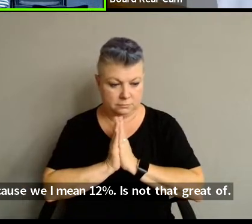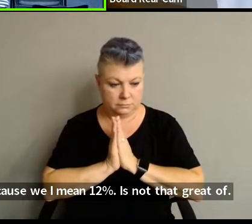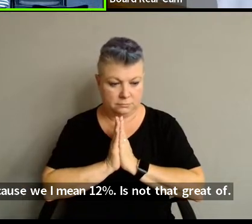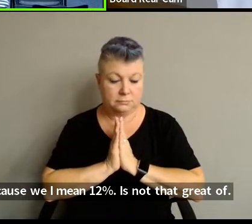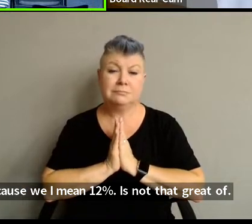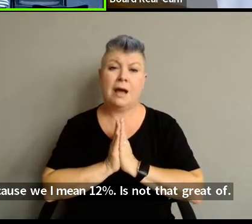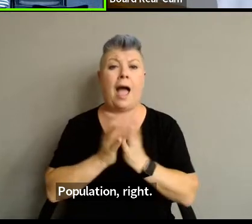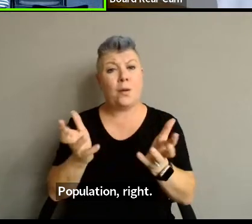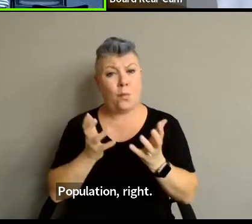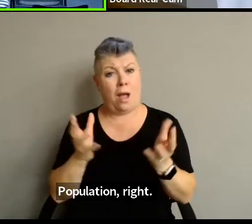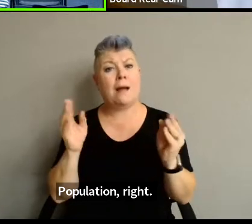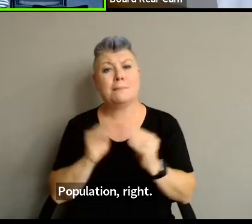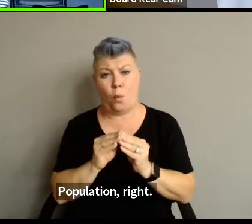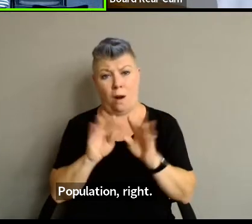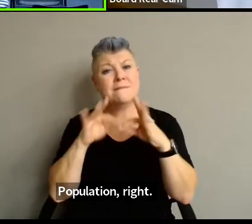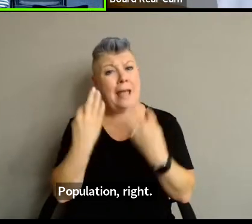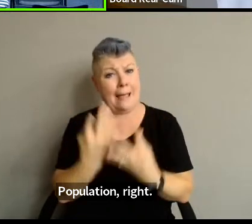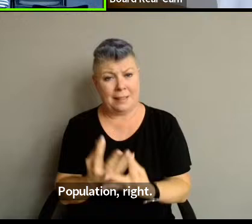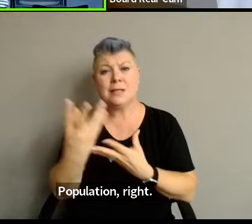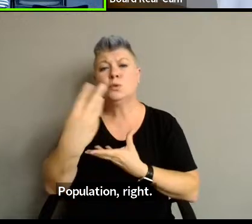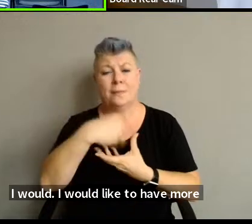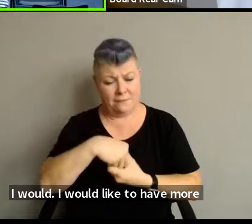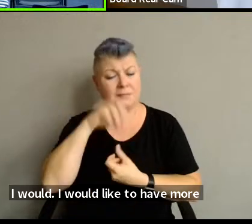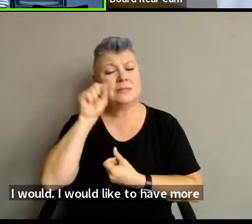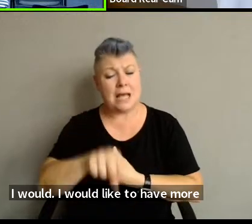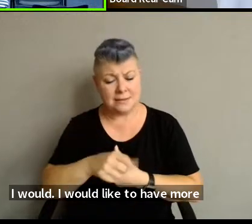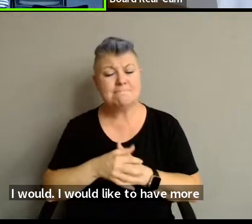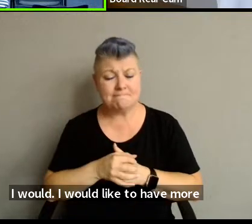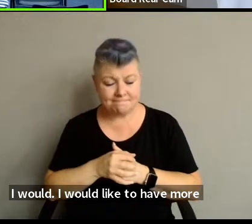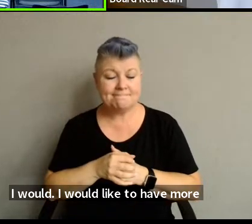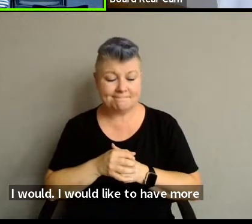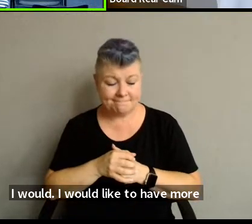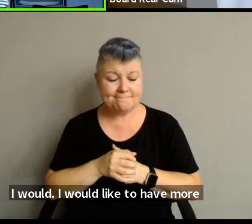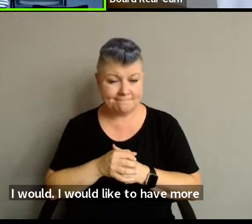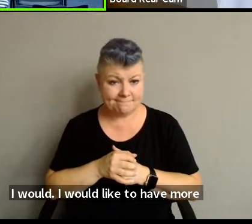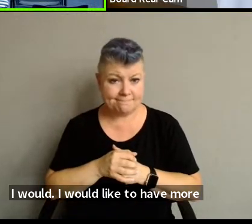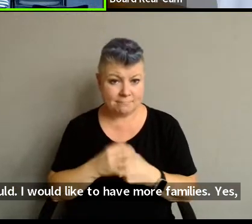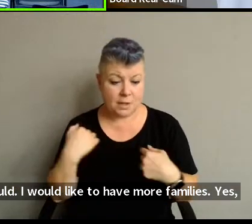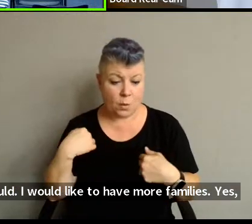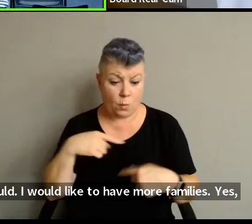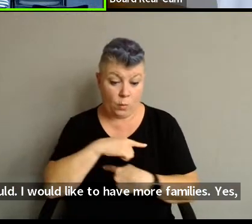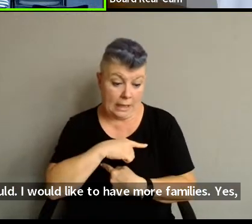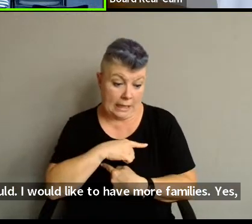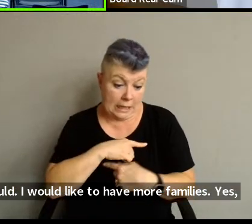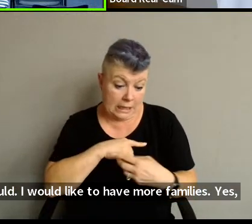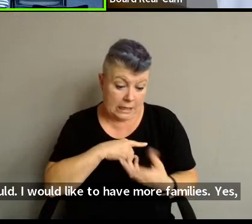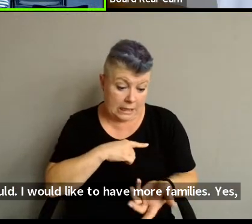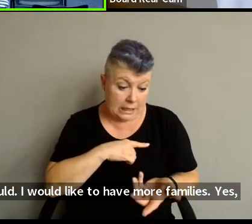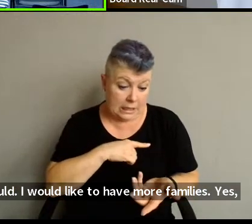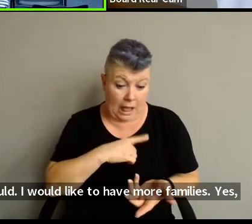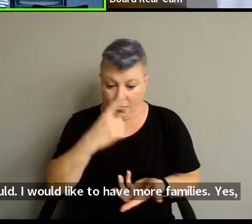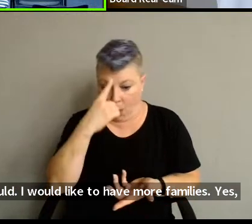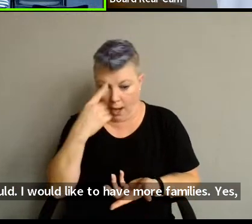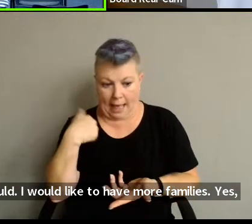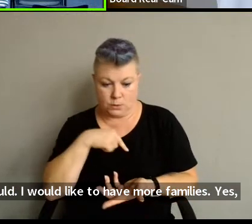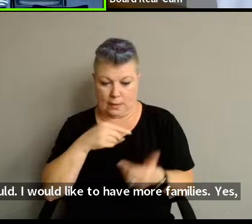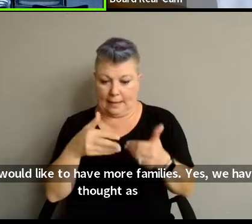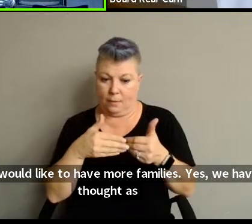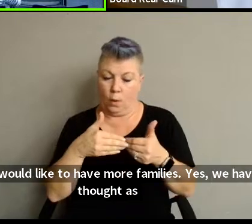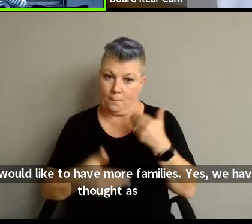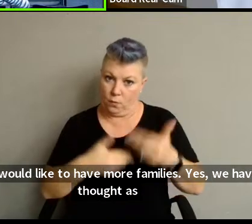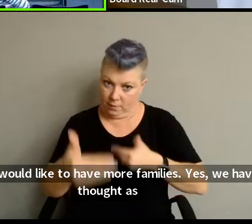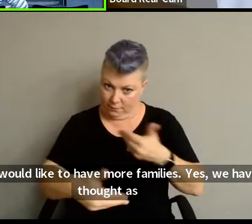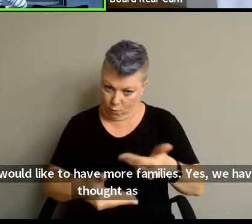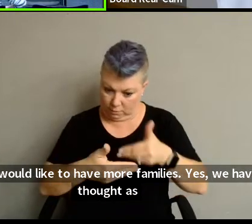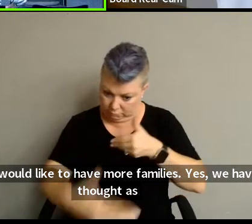would like to have more families participate. Yes. We have thought as moving forward, what were some things that we